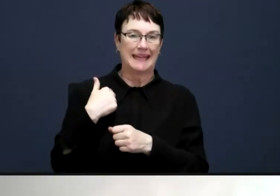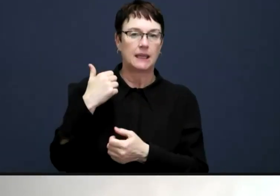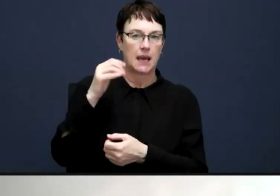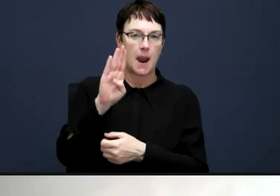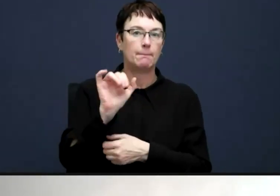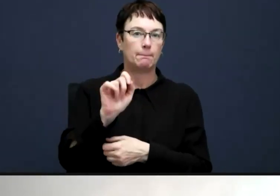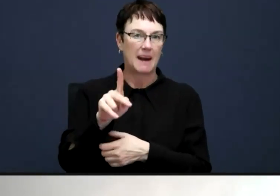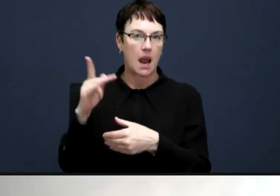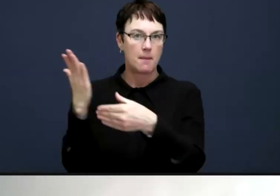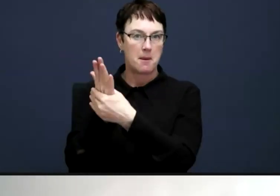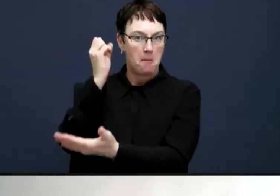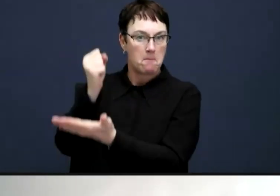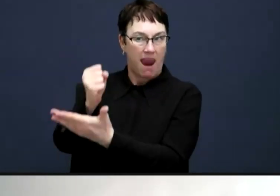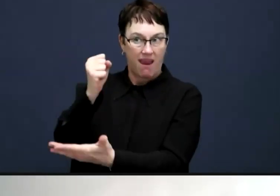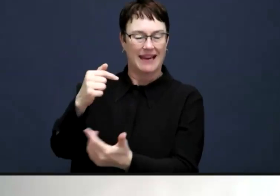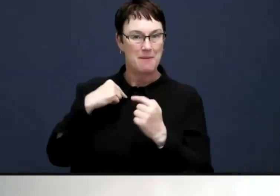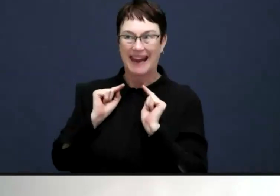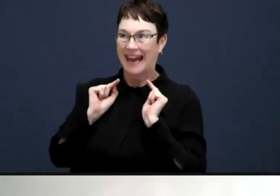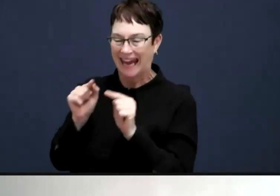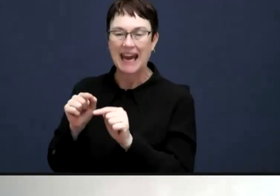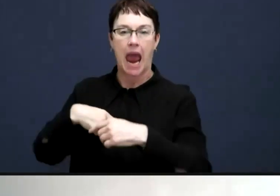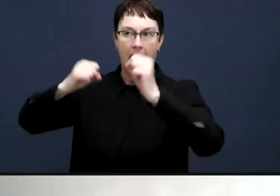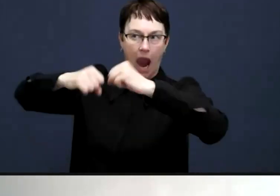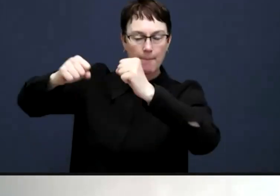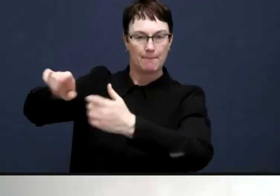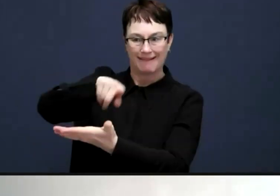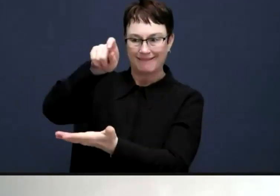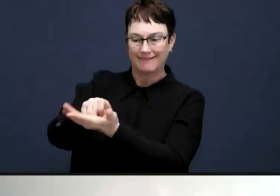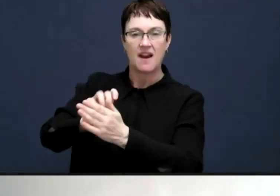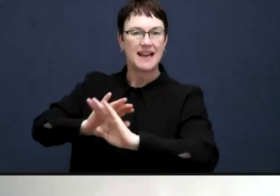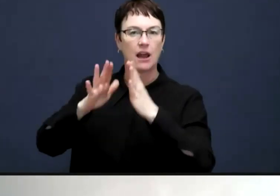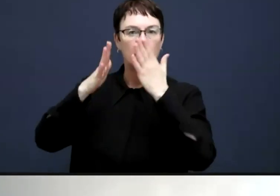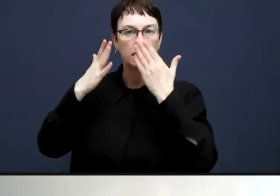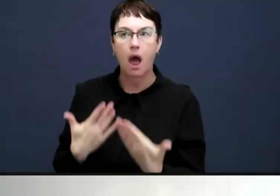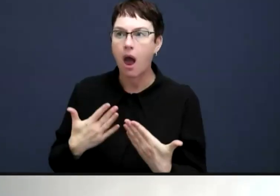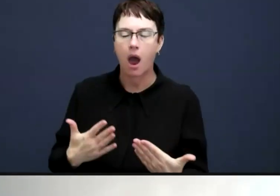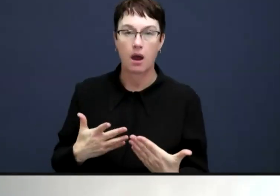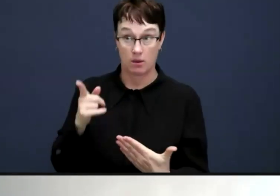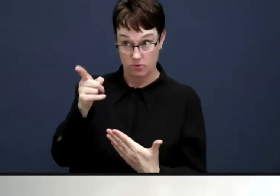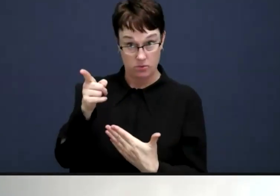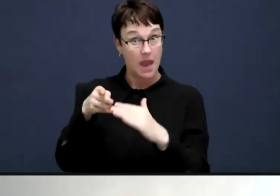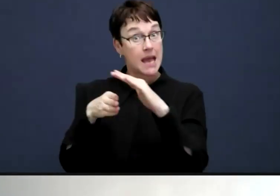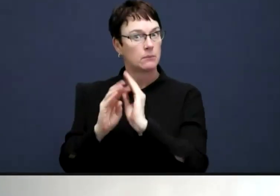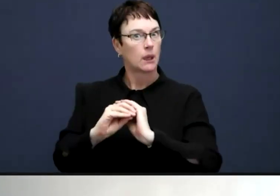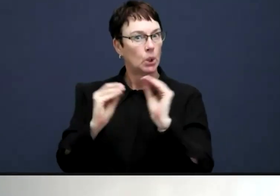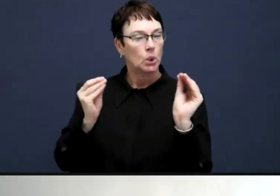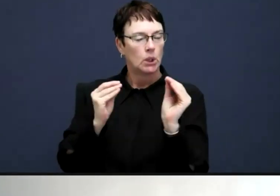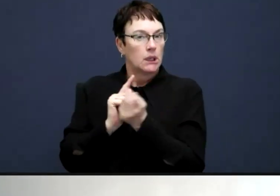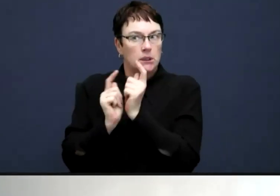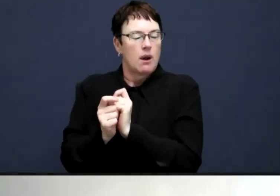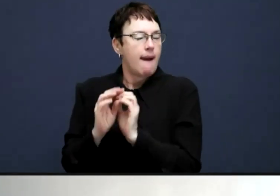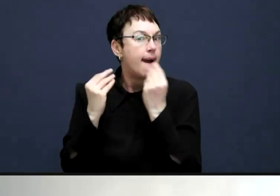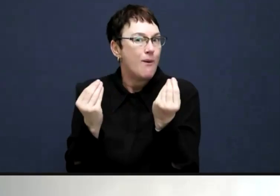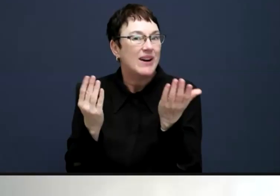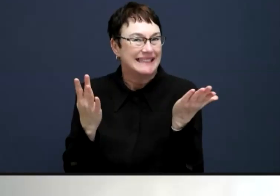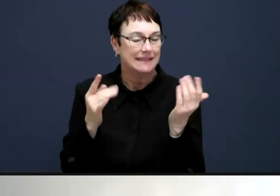accessible. I think people are terrified of it, if I'm honest, and terrified to admit how much is not accessible that is available online.